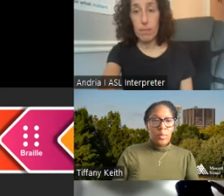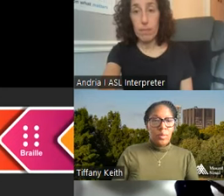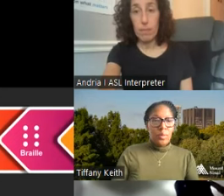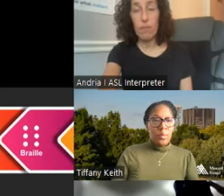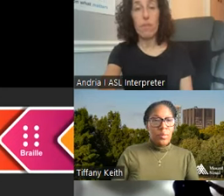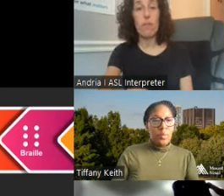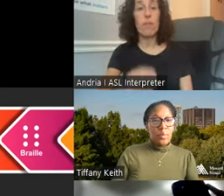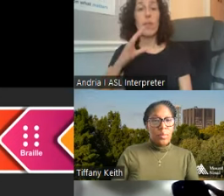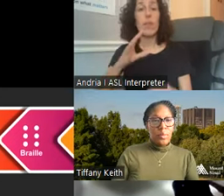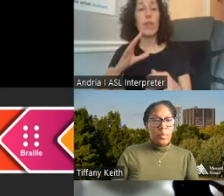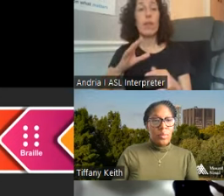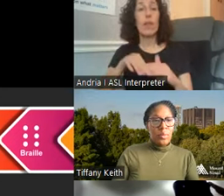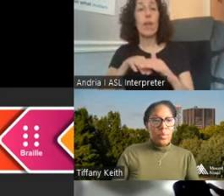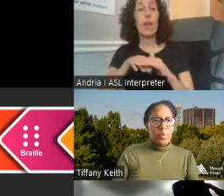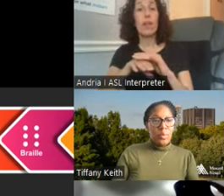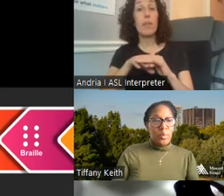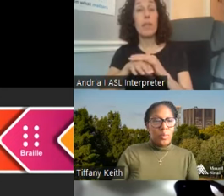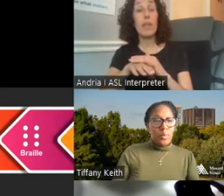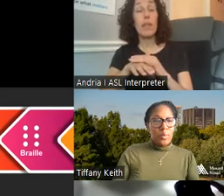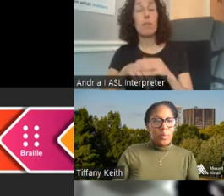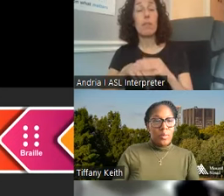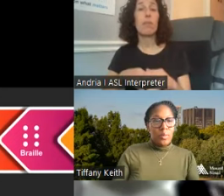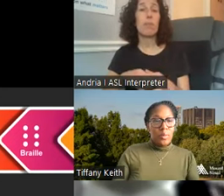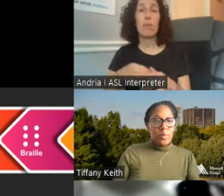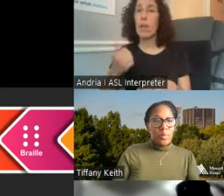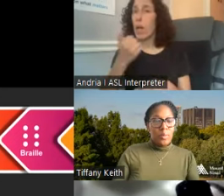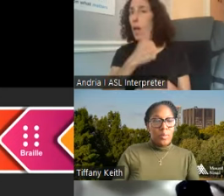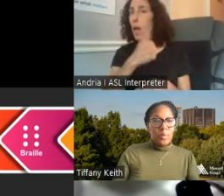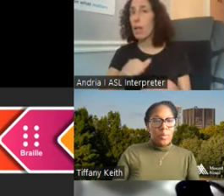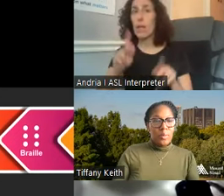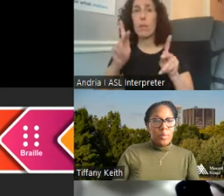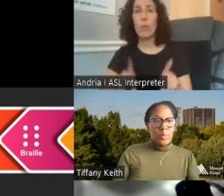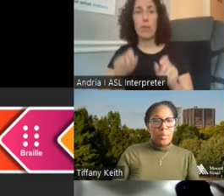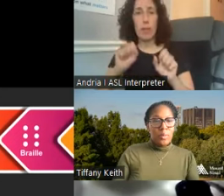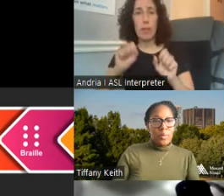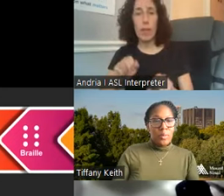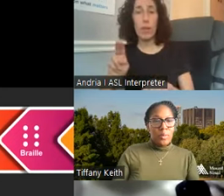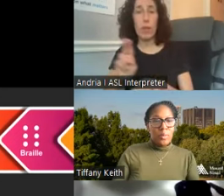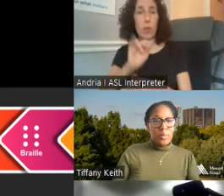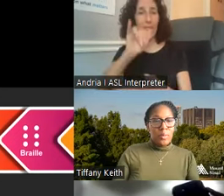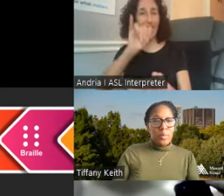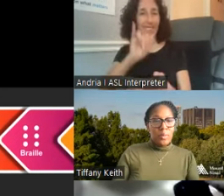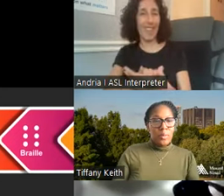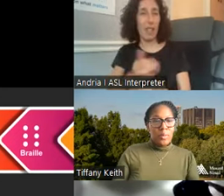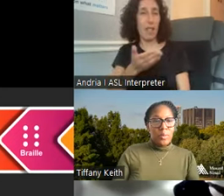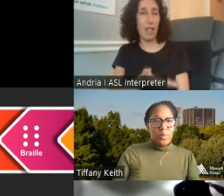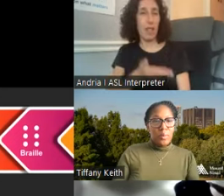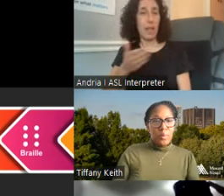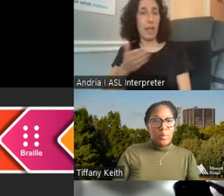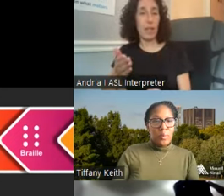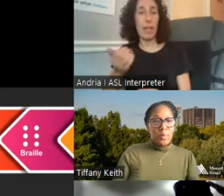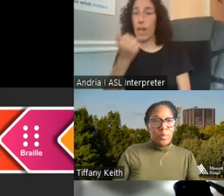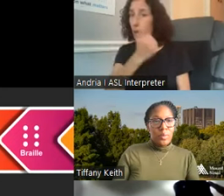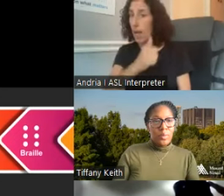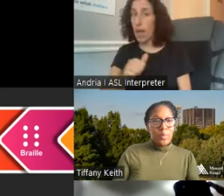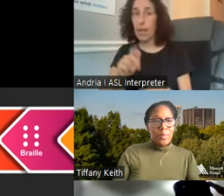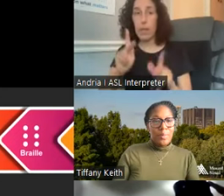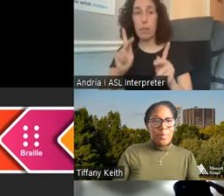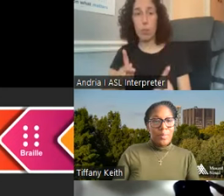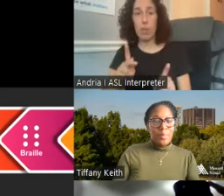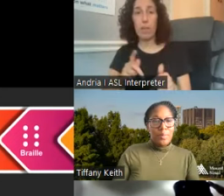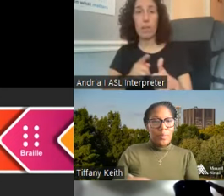that it's, you know, generally available, but that it's actually usable by everybody, no matter what their ability. Ableism is